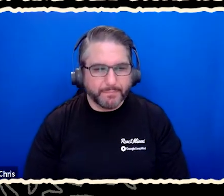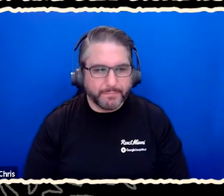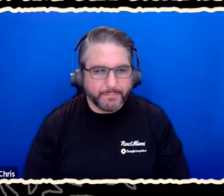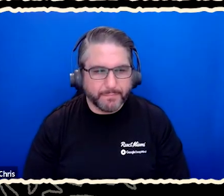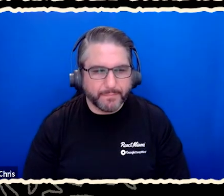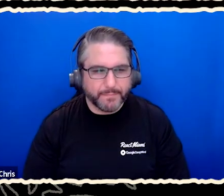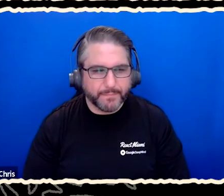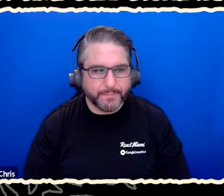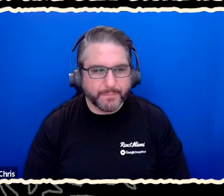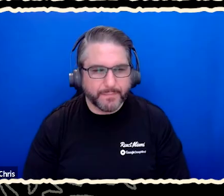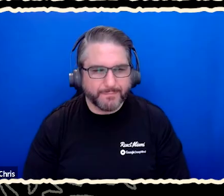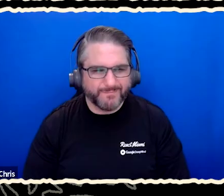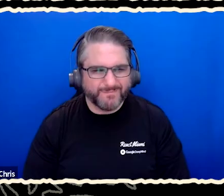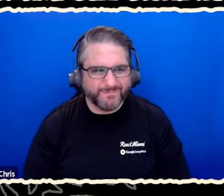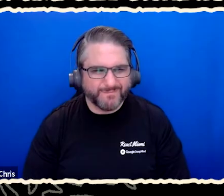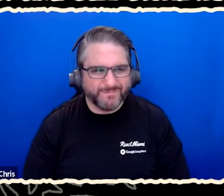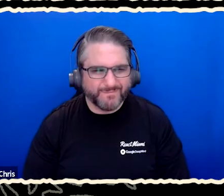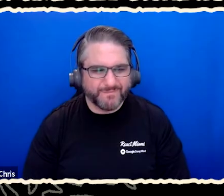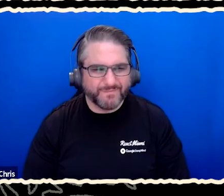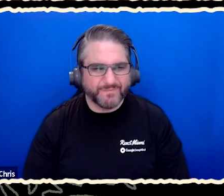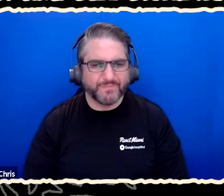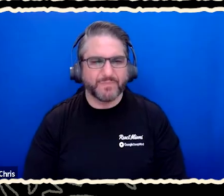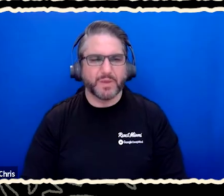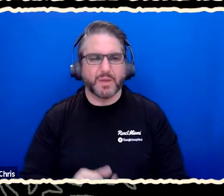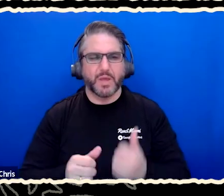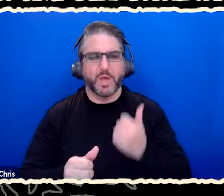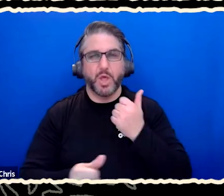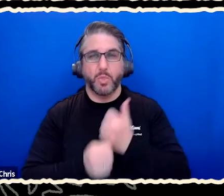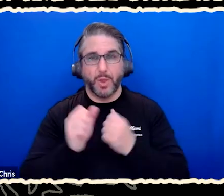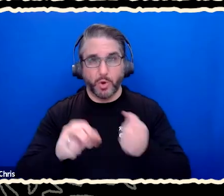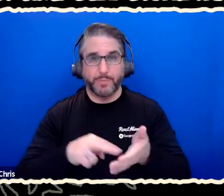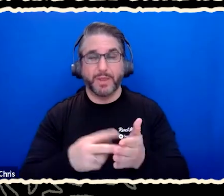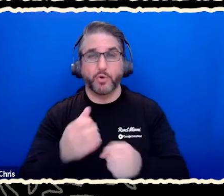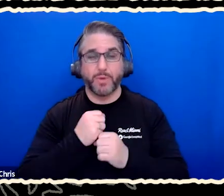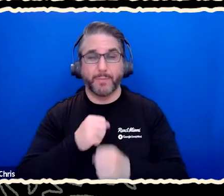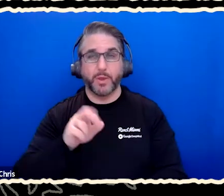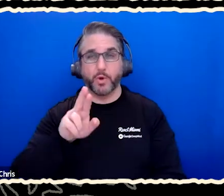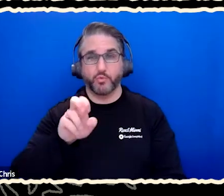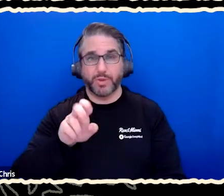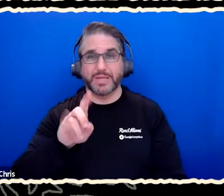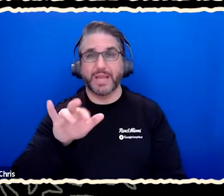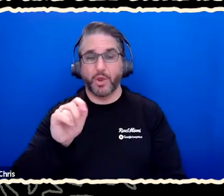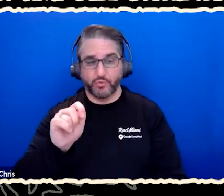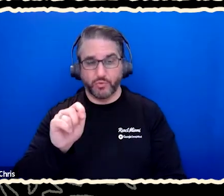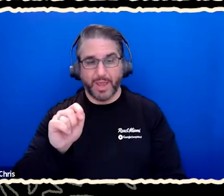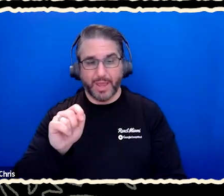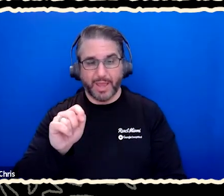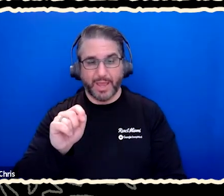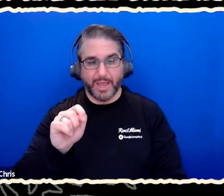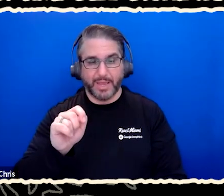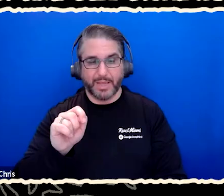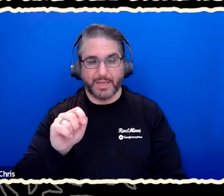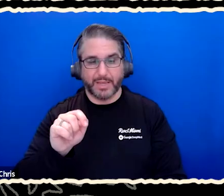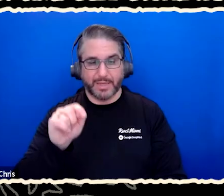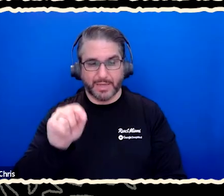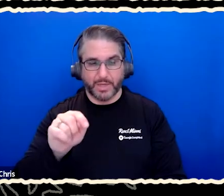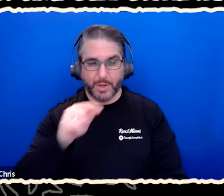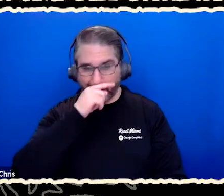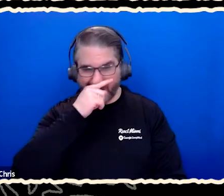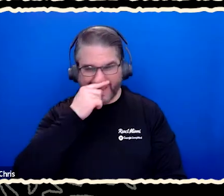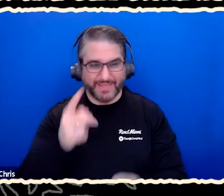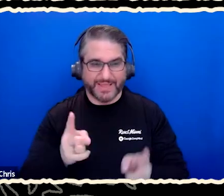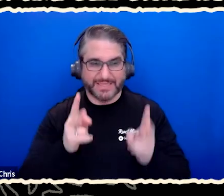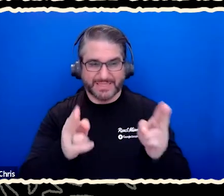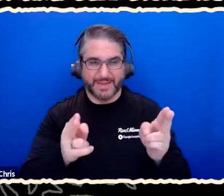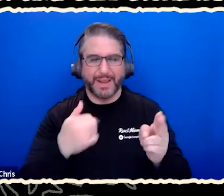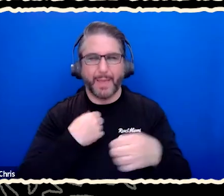a threat could be grabbing the redirect queue. Here in the snippet, which I simplified it a little bit to look a little bit okay on the